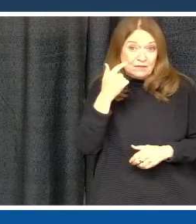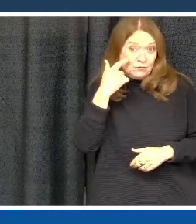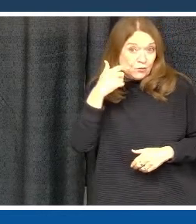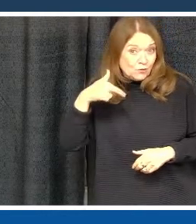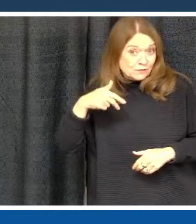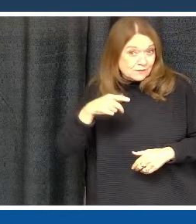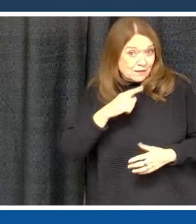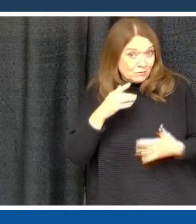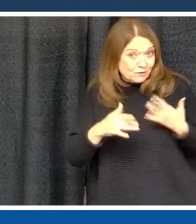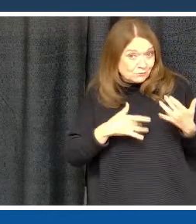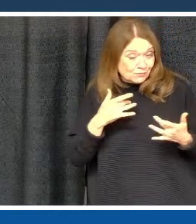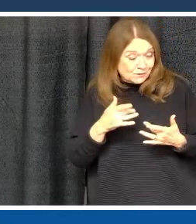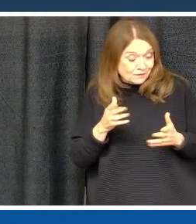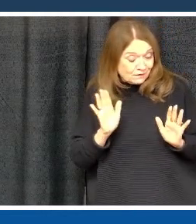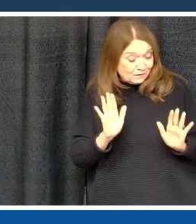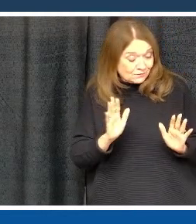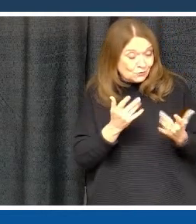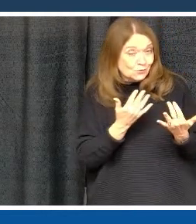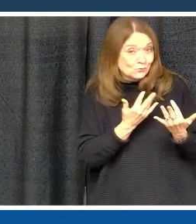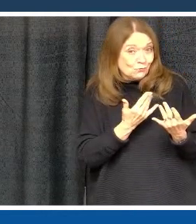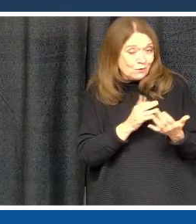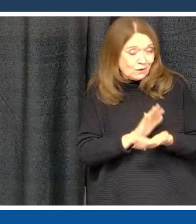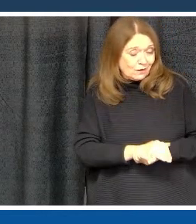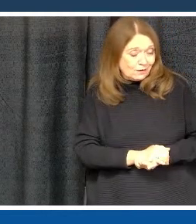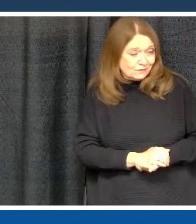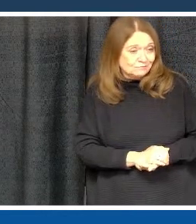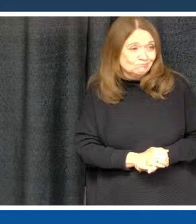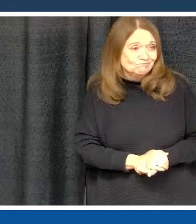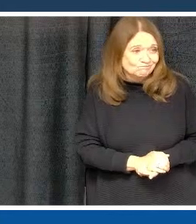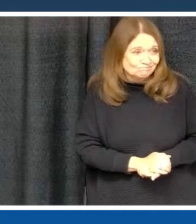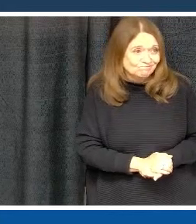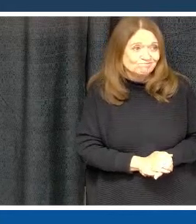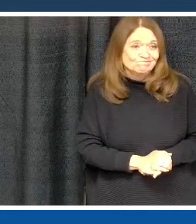exciting, just wait.